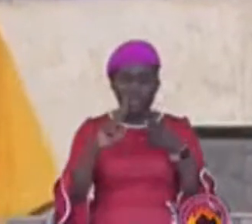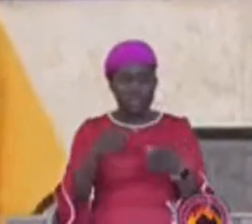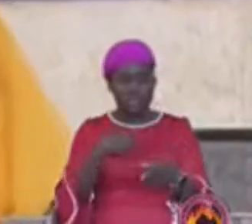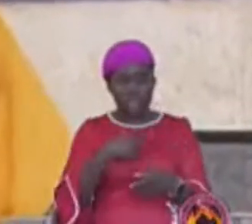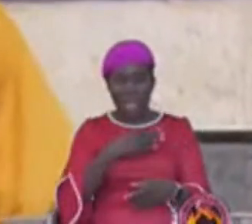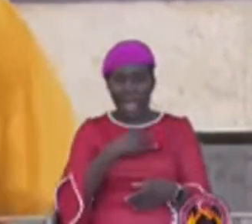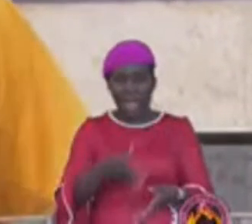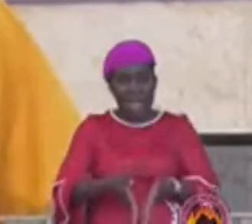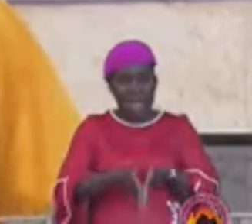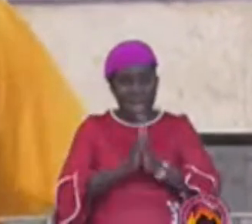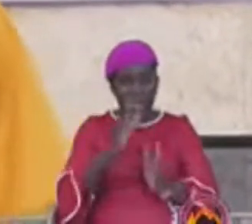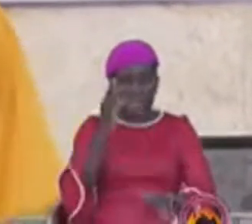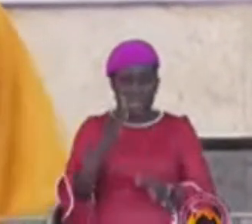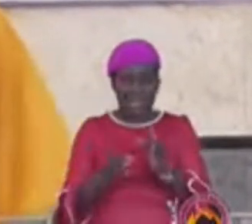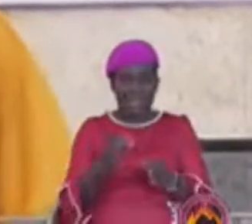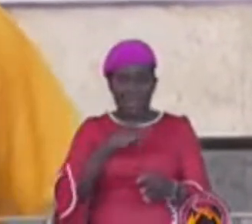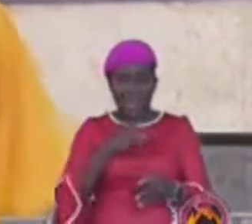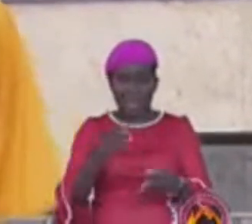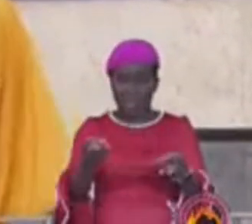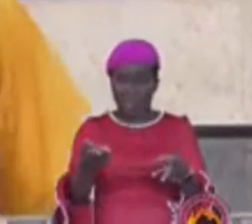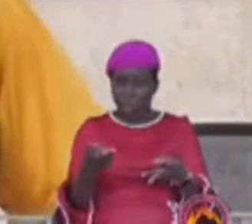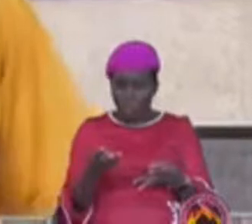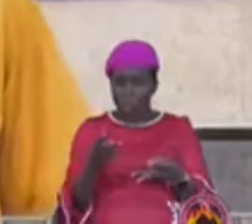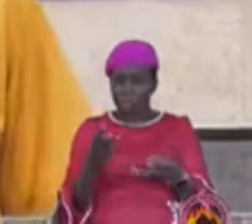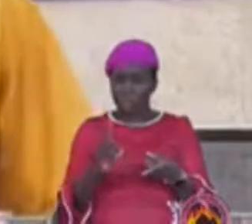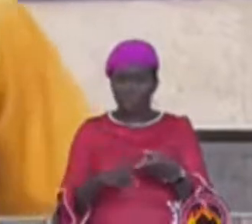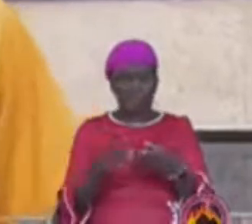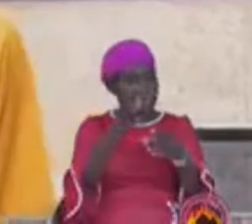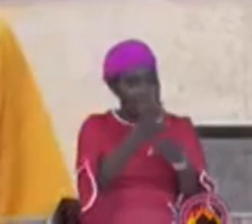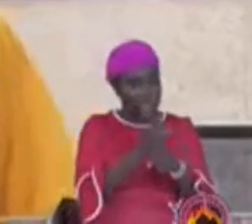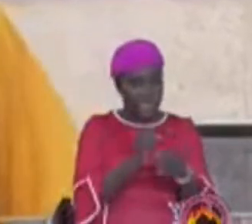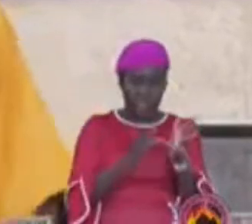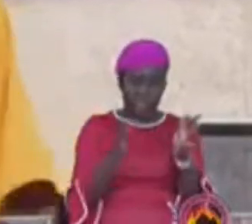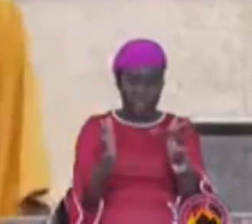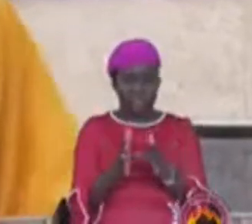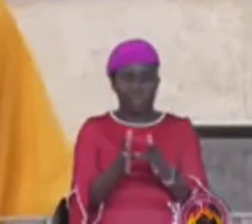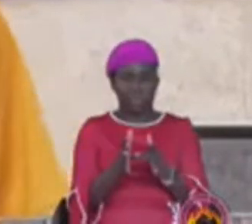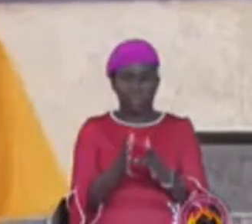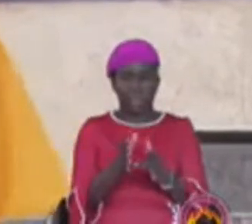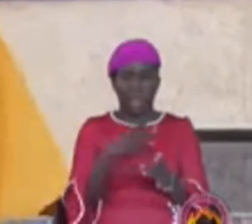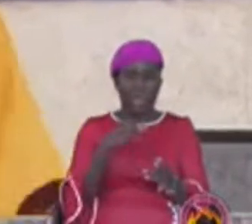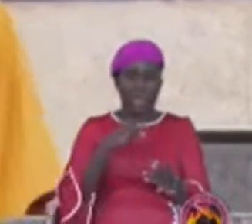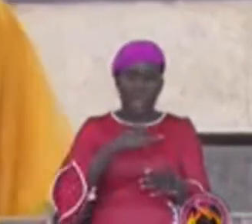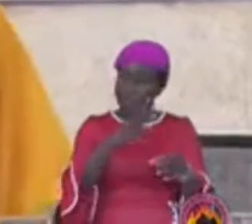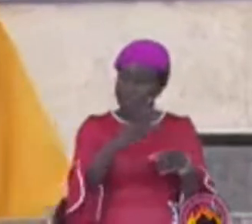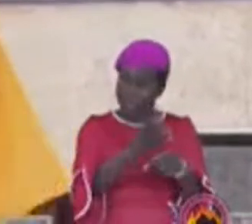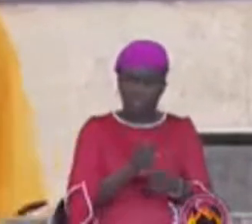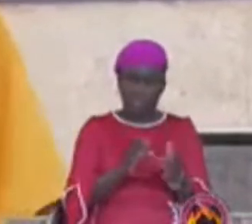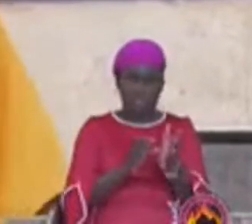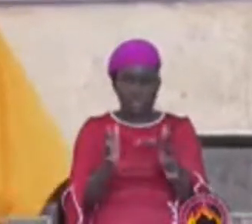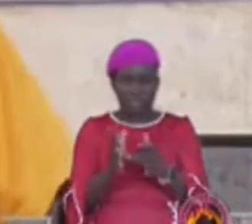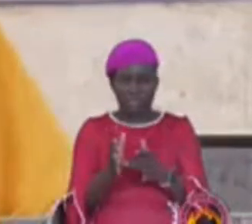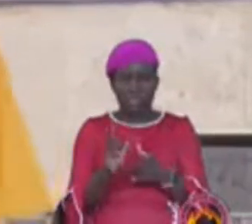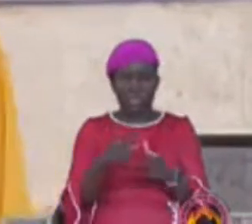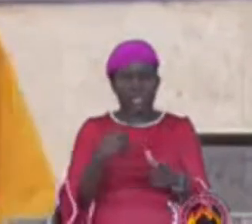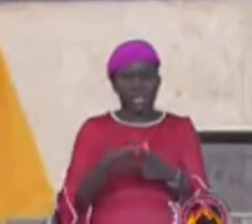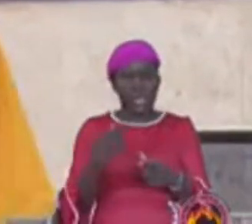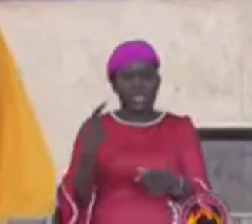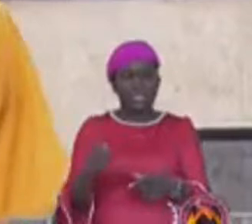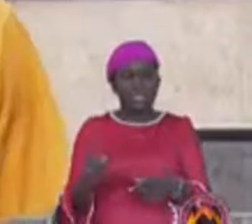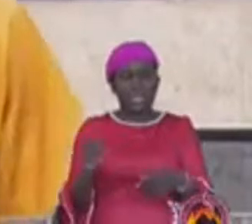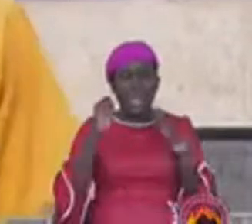setan evangelist yi sha follow me up o preach fun mi o ma npe wa o ma nse ogbe o wa di jokan evangelist yen wa so fun mi